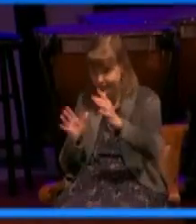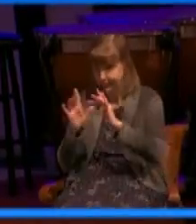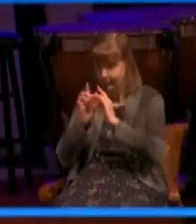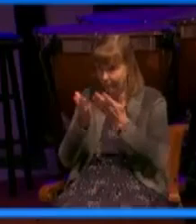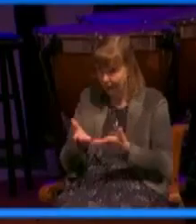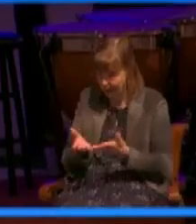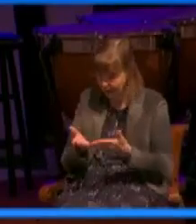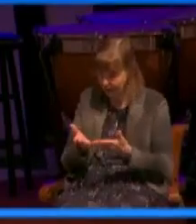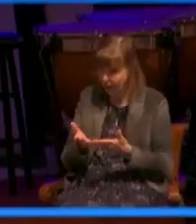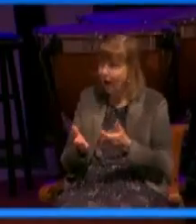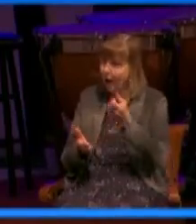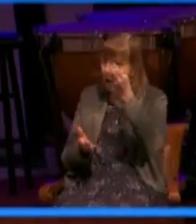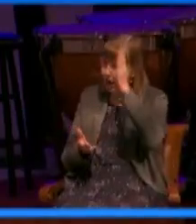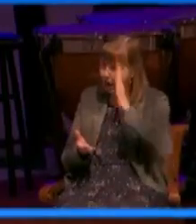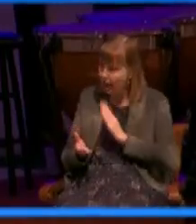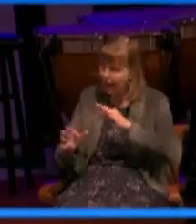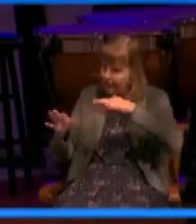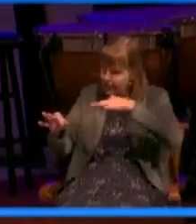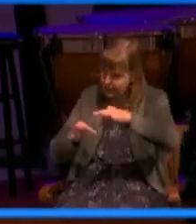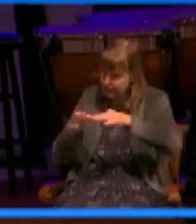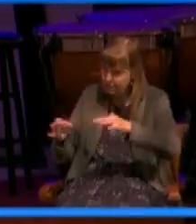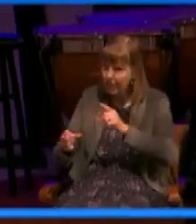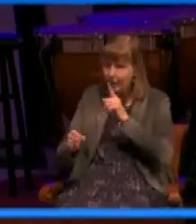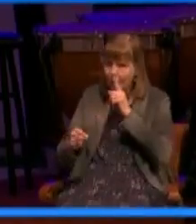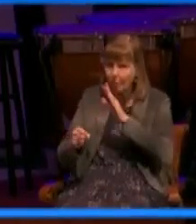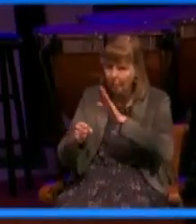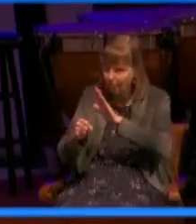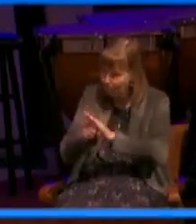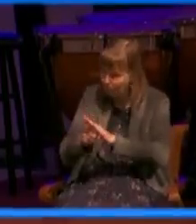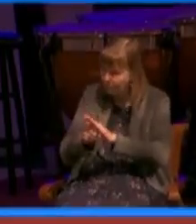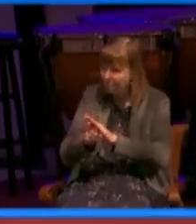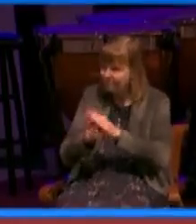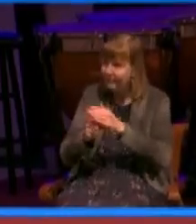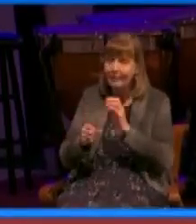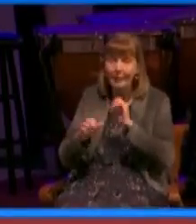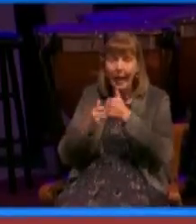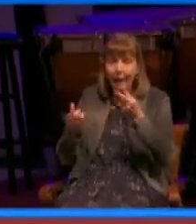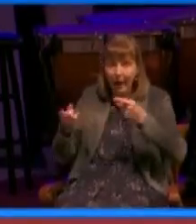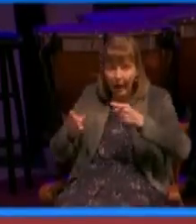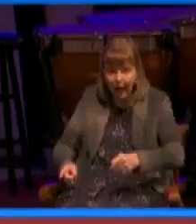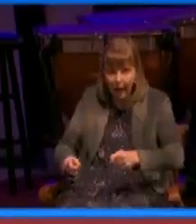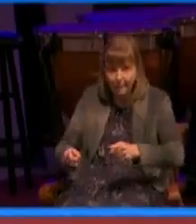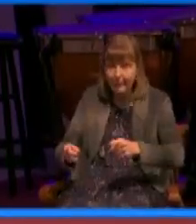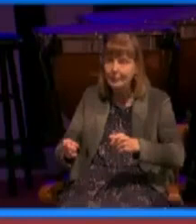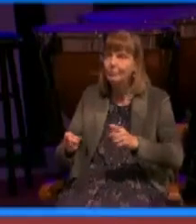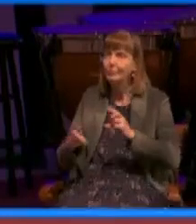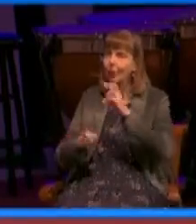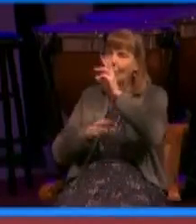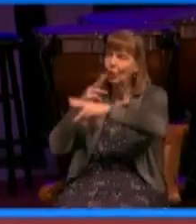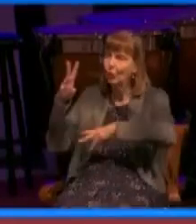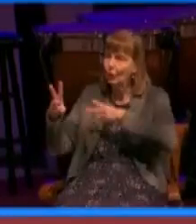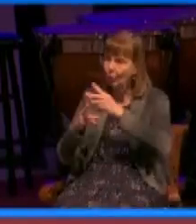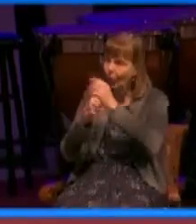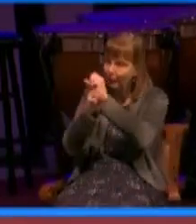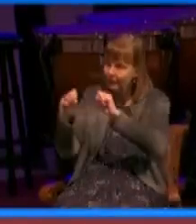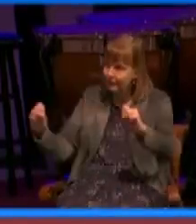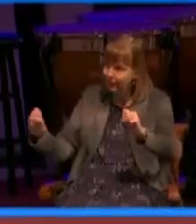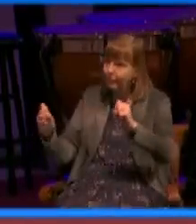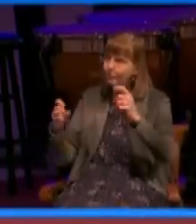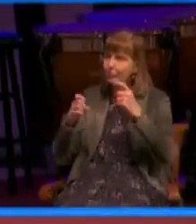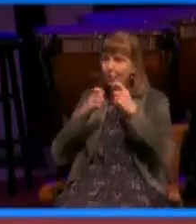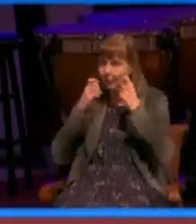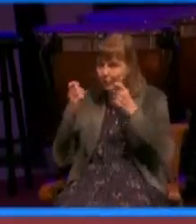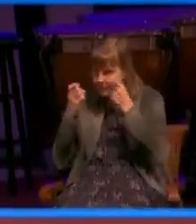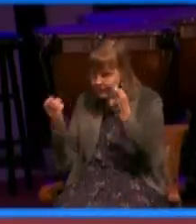is unfolding the promise to rescue the world from sin, to rescue us from death, hell, and the grave. And in Genesis